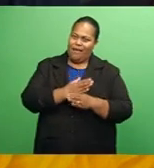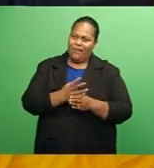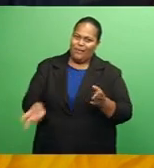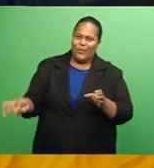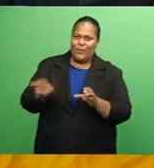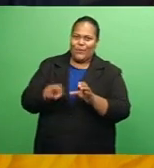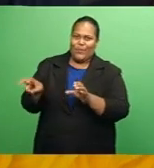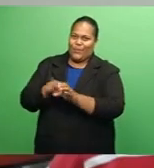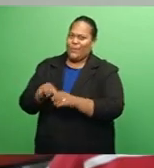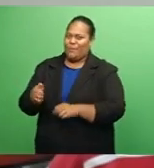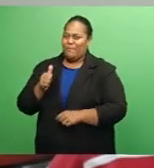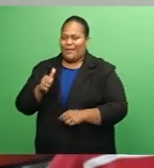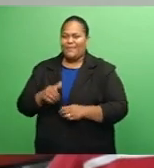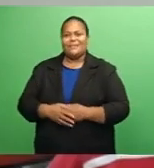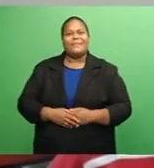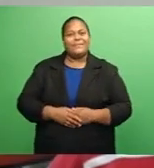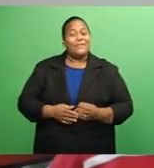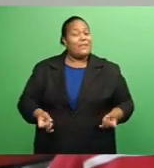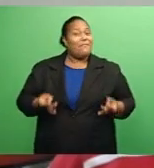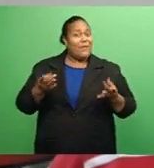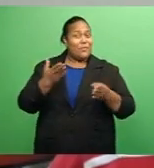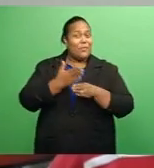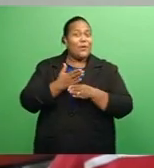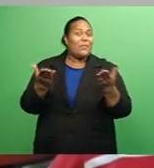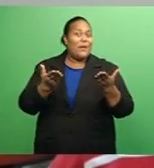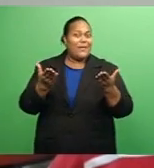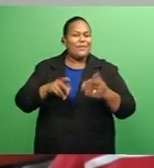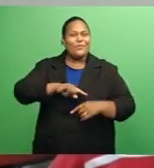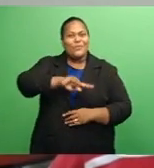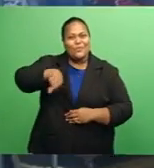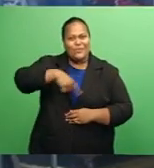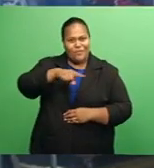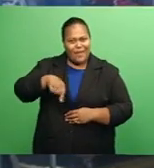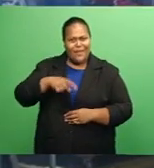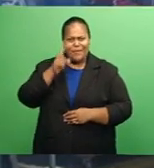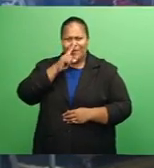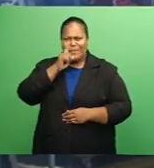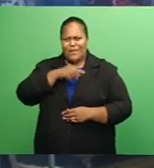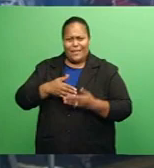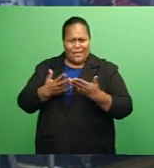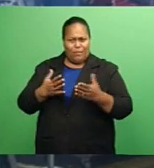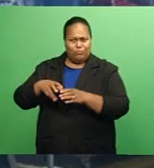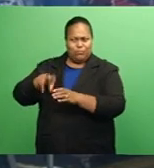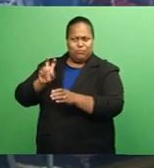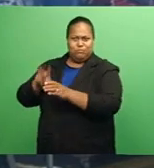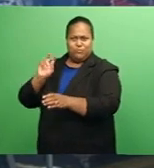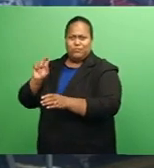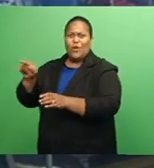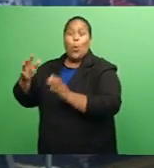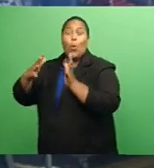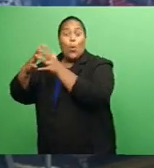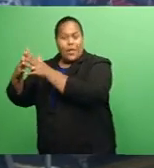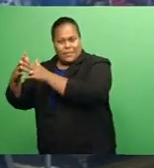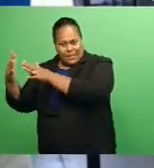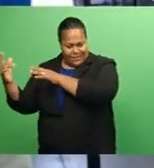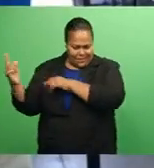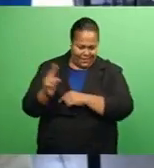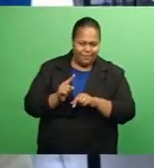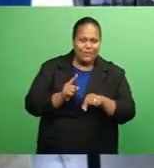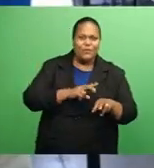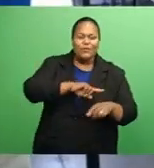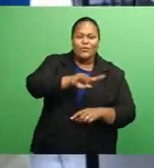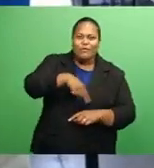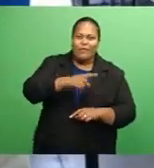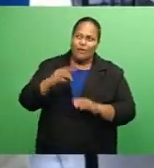these jobs are actually available here in Suva, and the people that have been out of work are coming from the west, and so to actually relocate